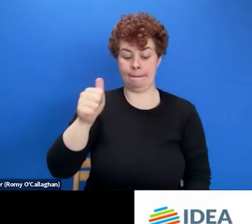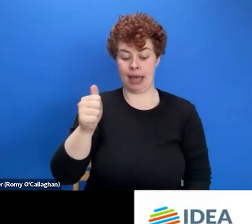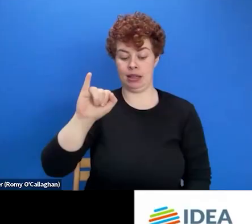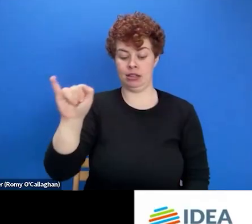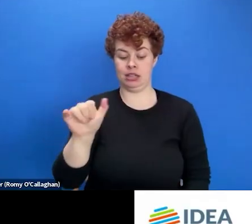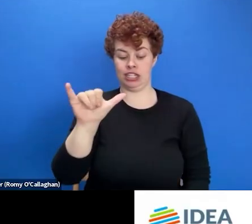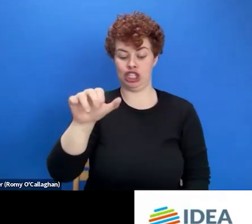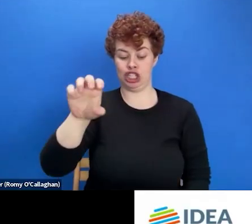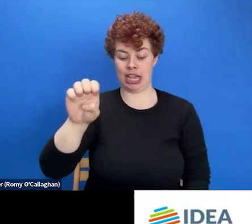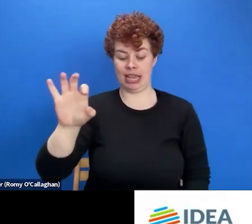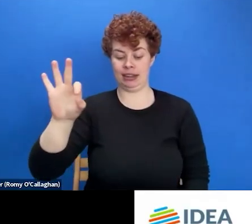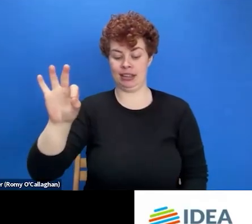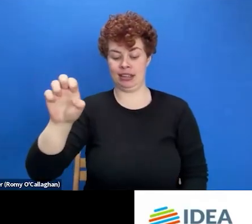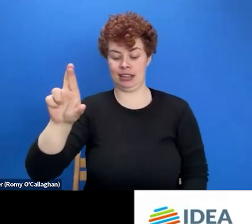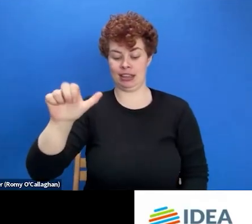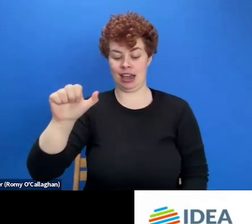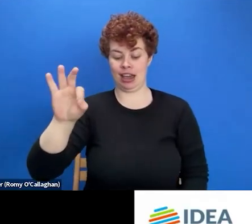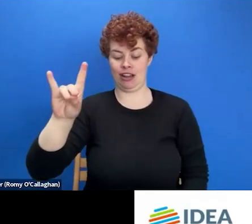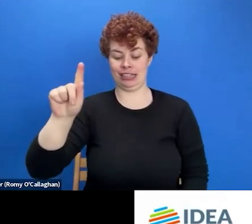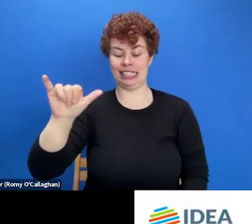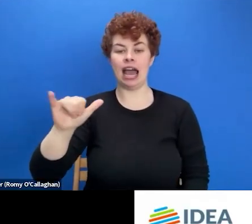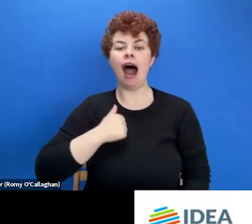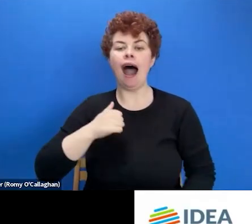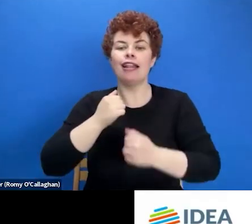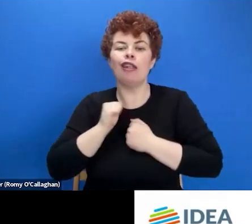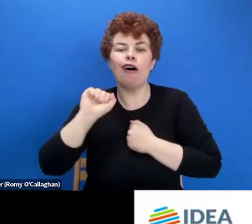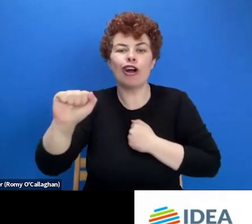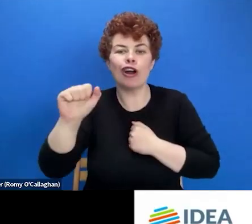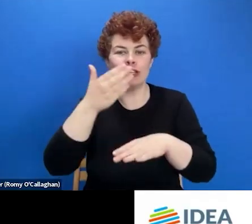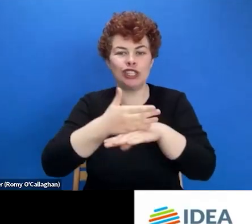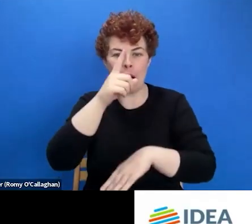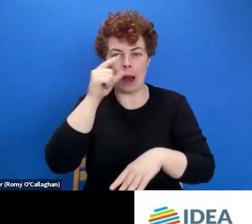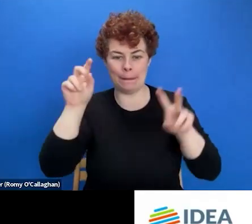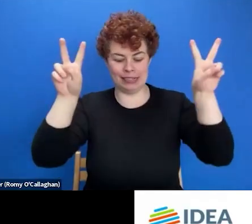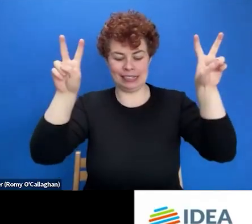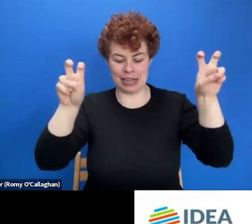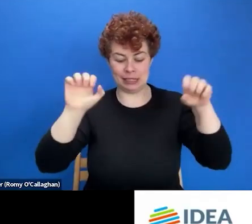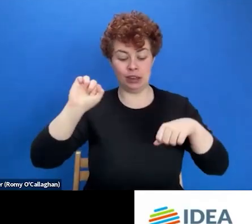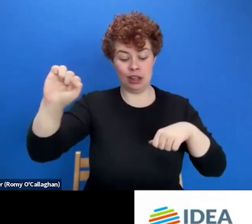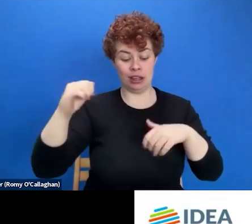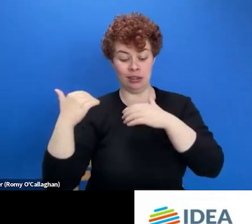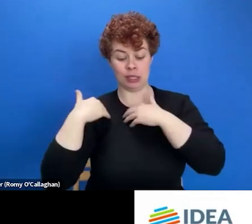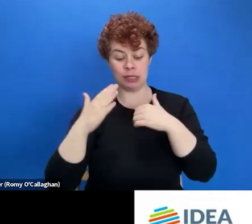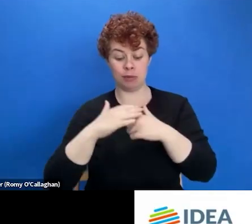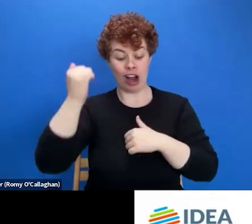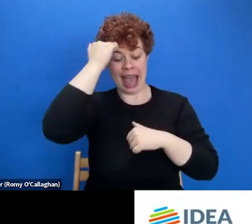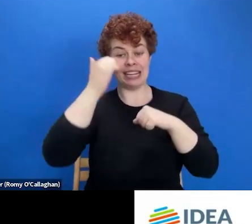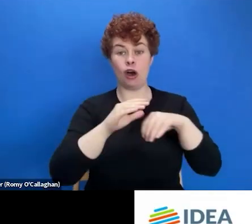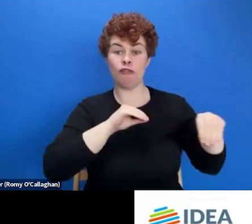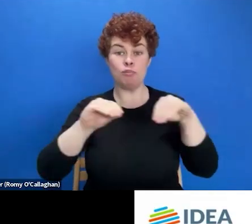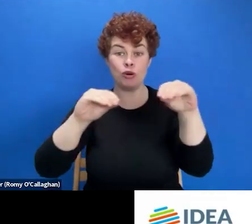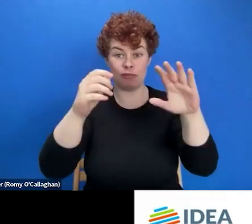who is, I absolutely love her job title, Head of Movement Building at Friends of the Earth Ireland. And Jayne is a